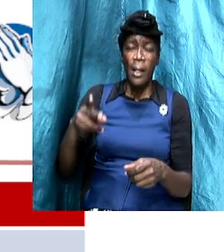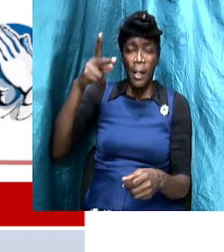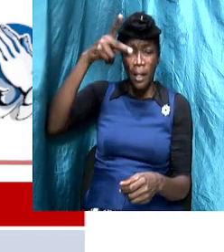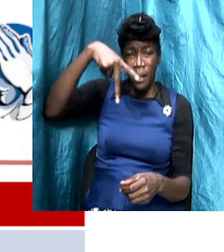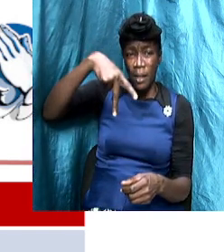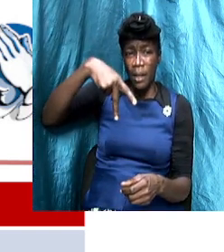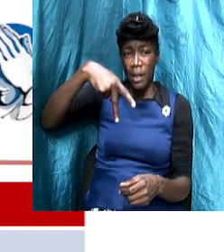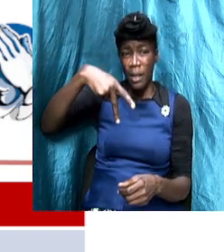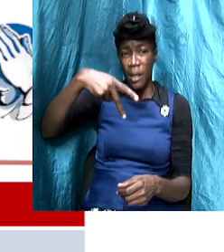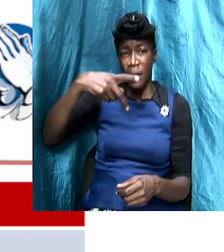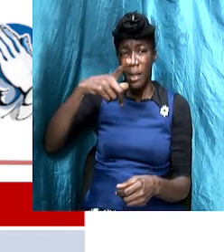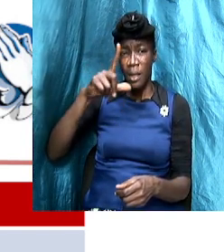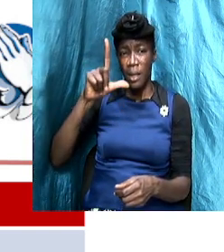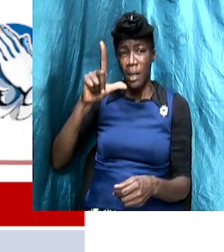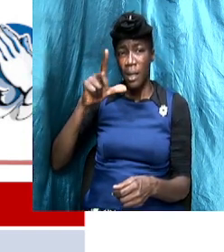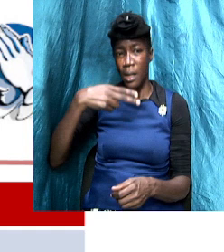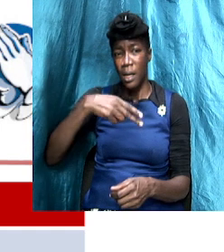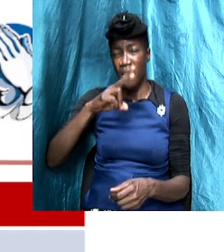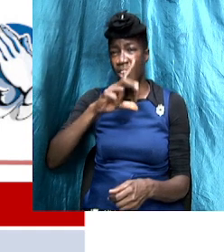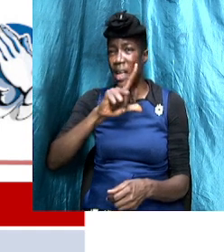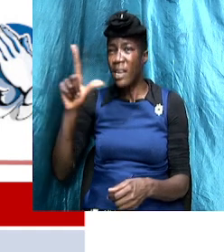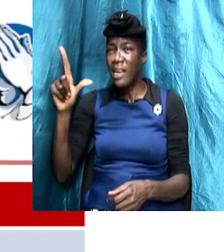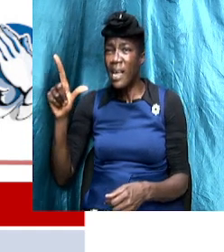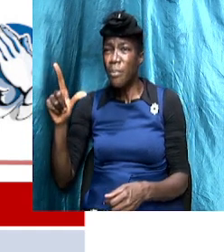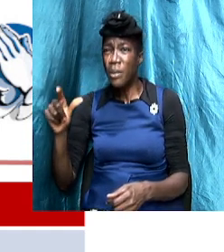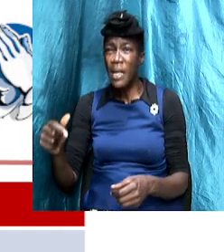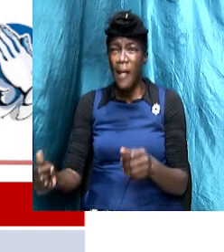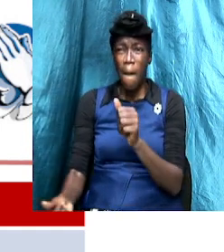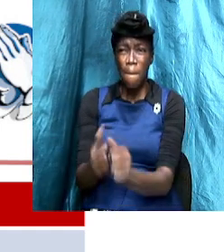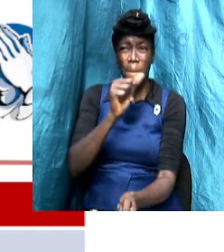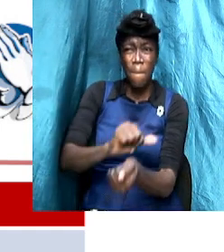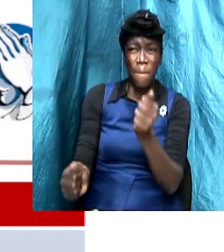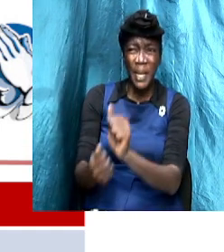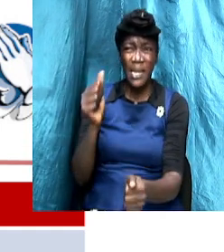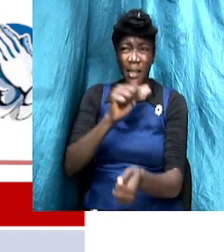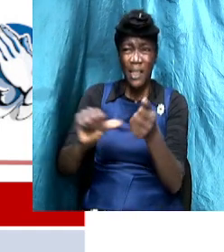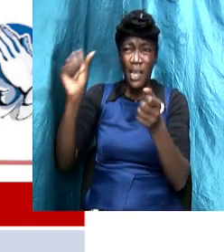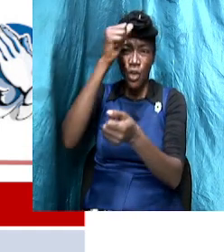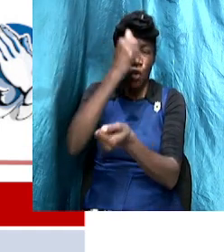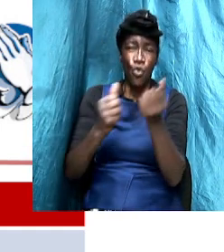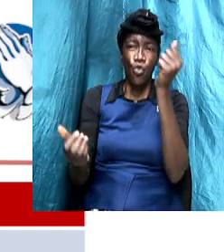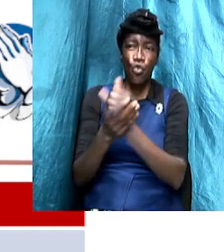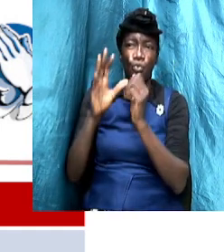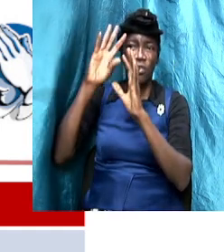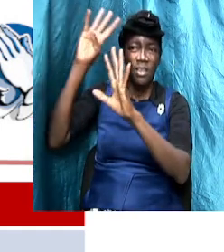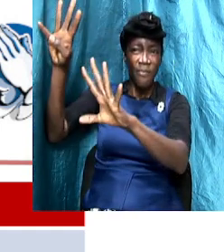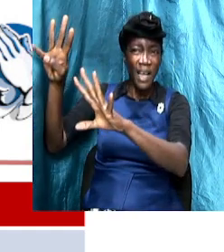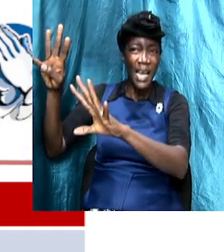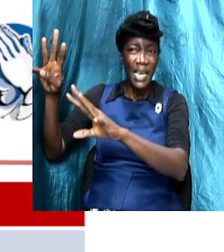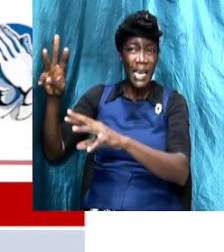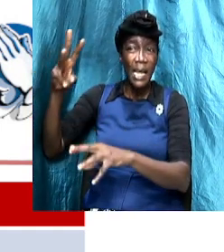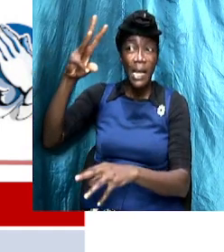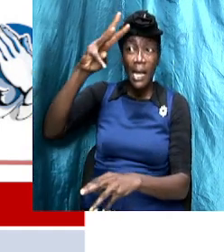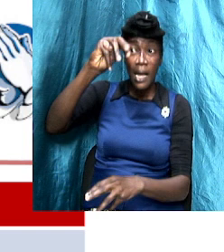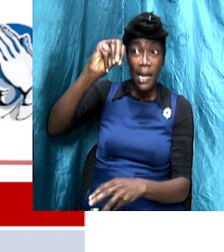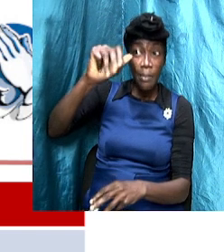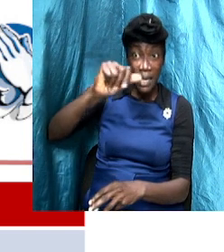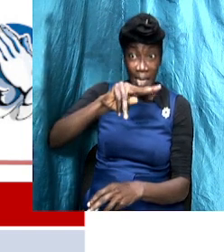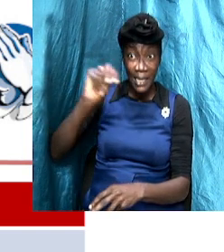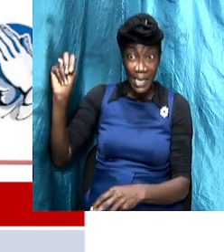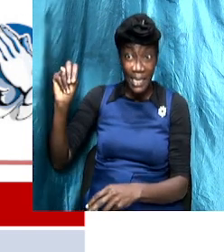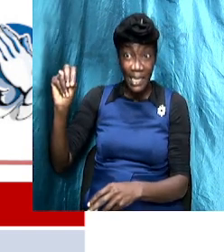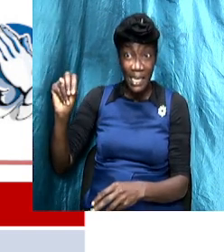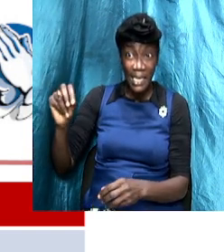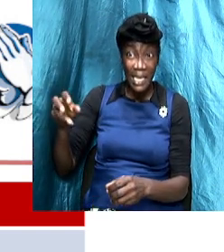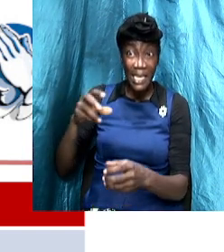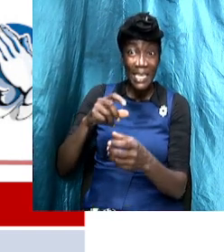and then crucified. Matthew was slain in Ethiopia. Mark, also known as John Mark, was dragged through the streets and his body